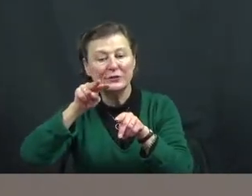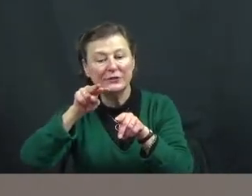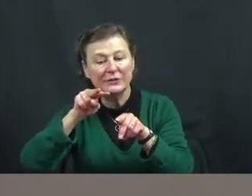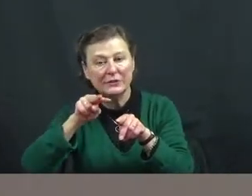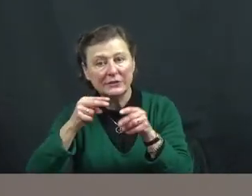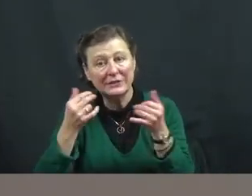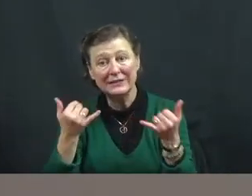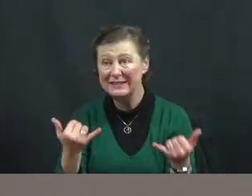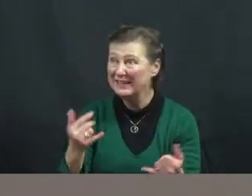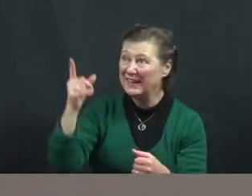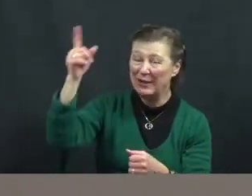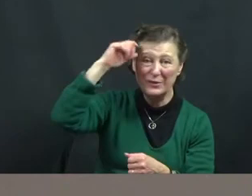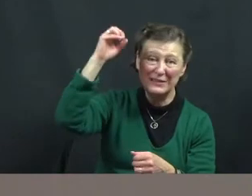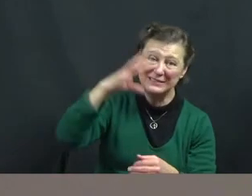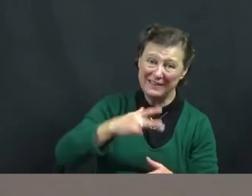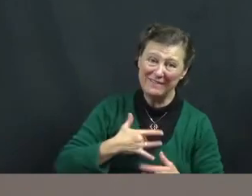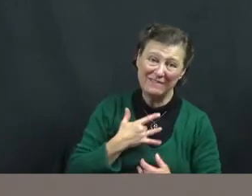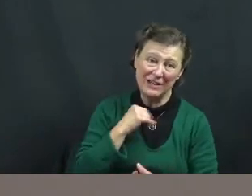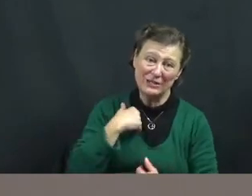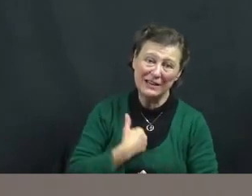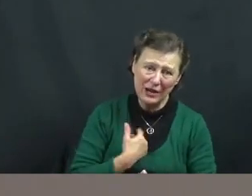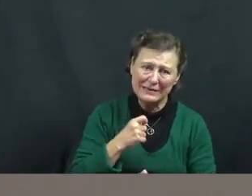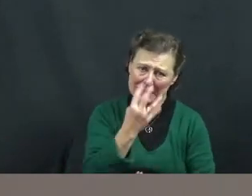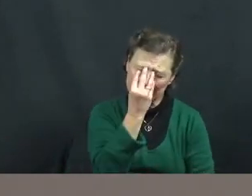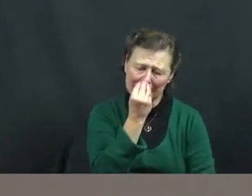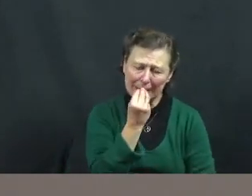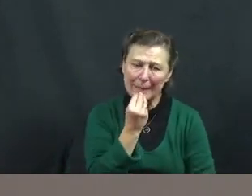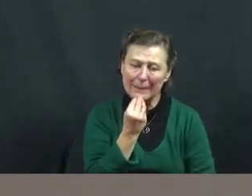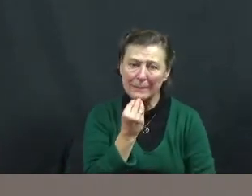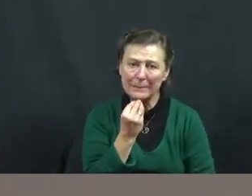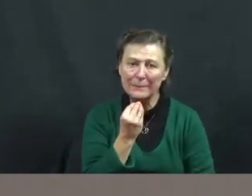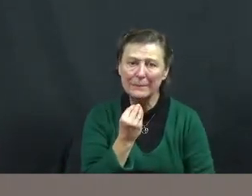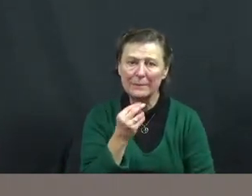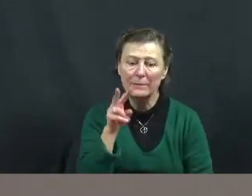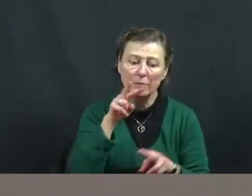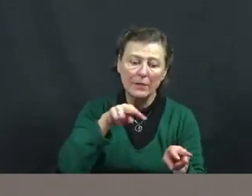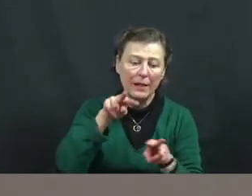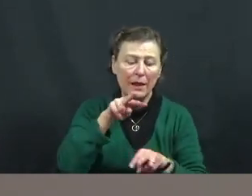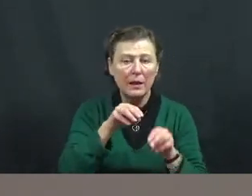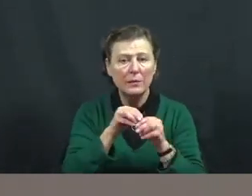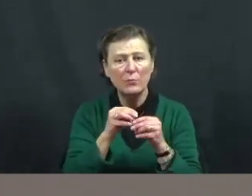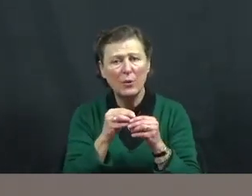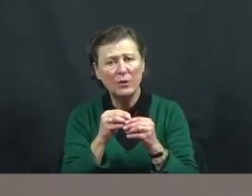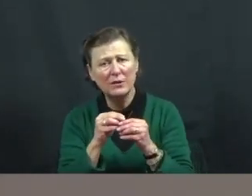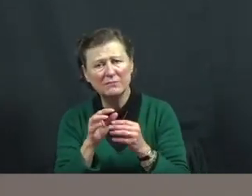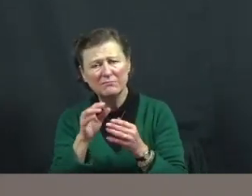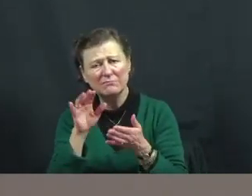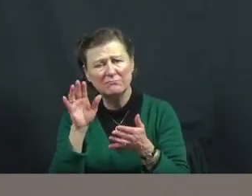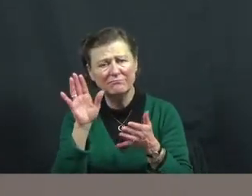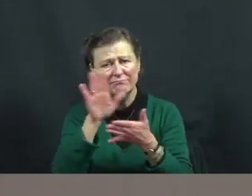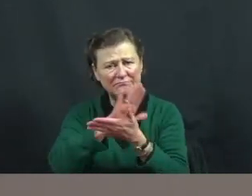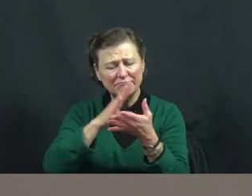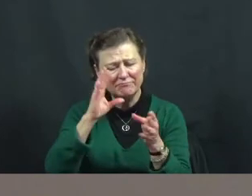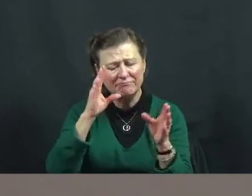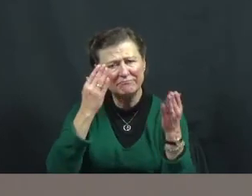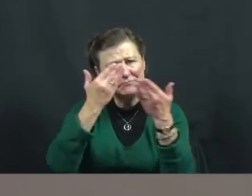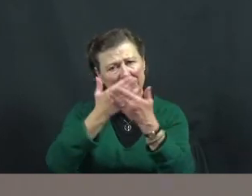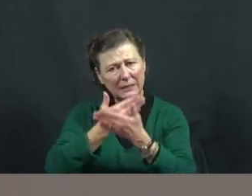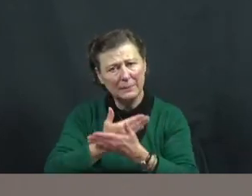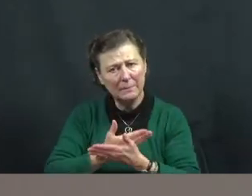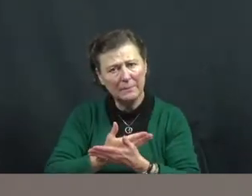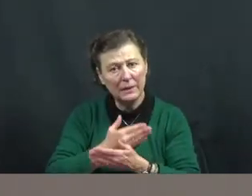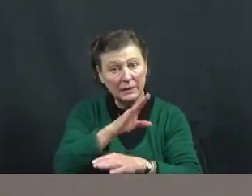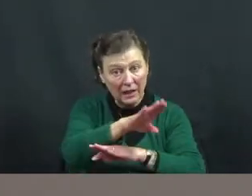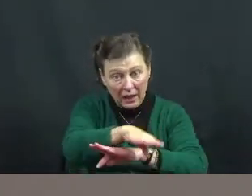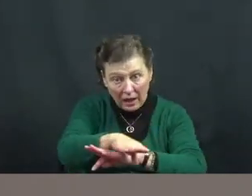was tired and always needed to sleep. Her glance was duller and her light dimmer. By late